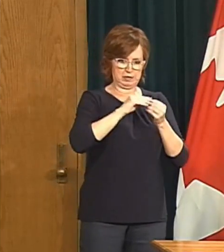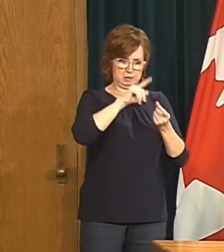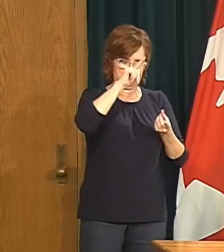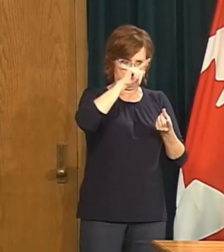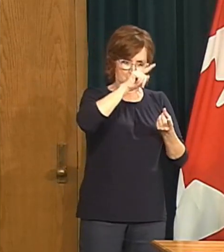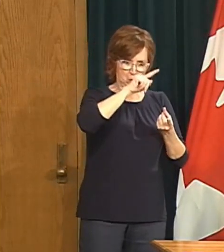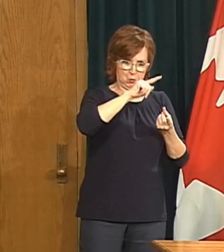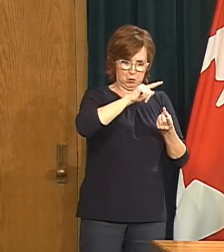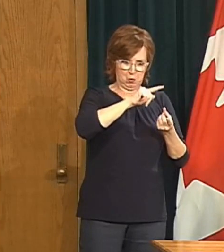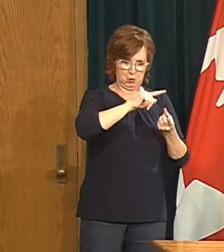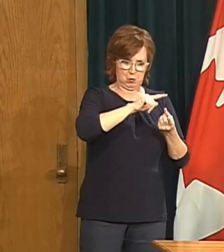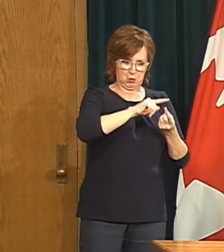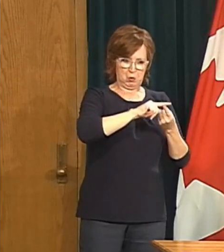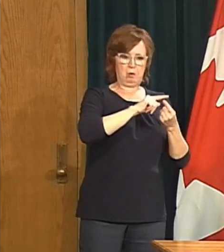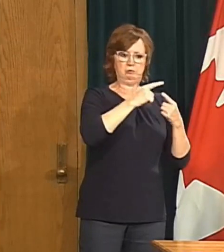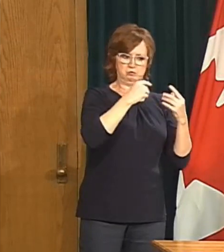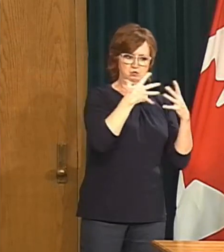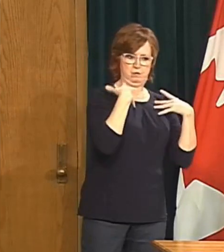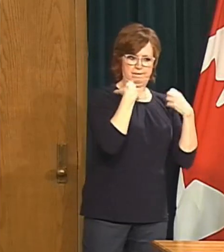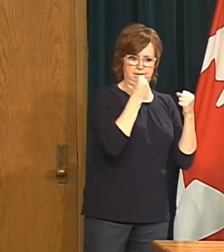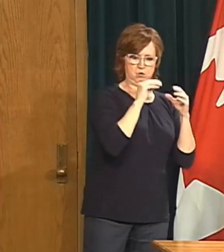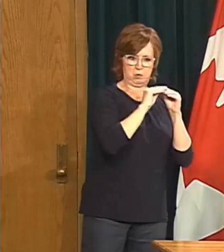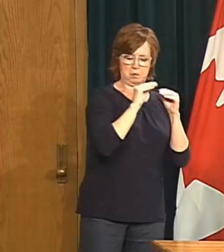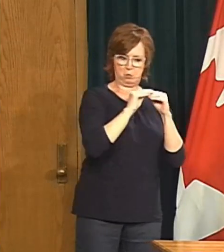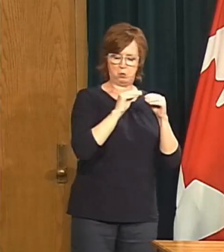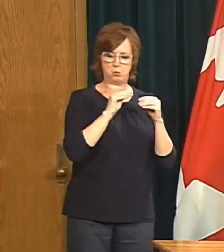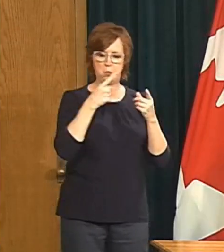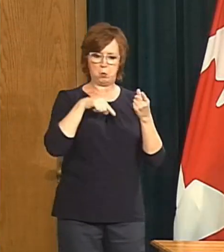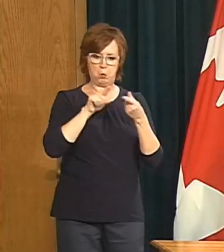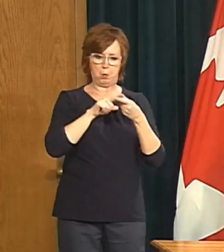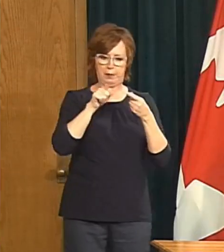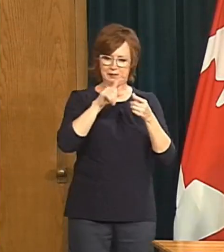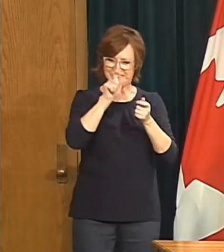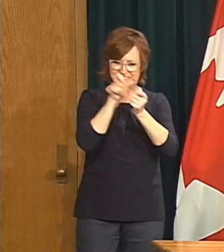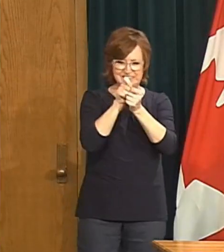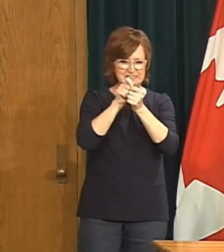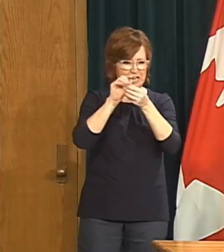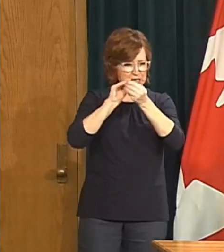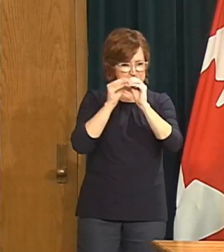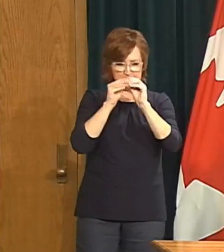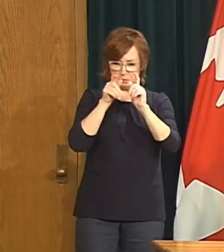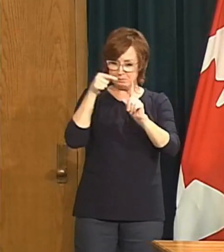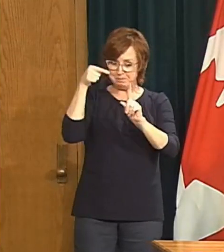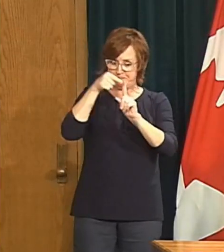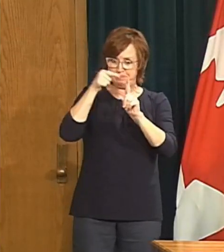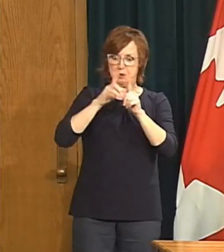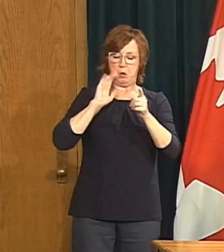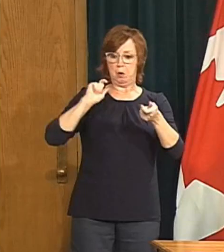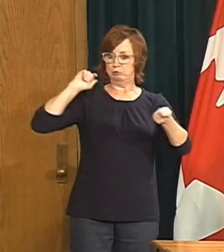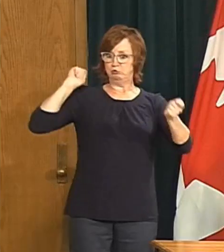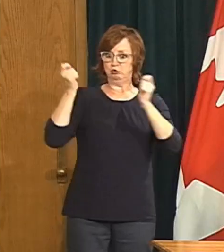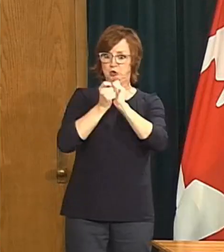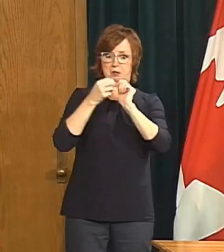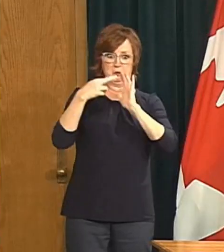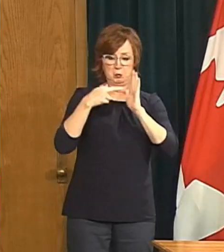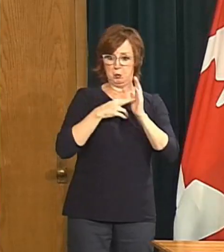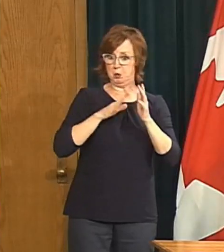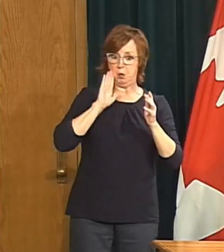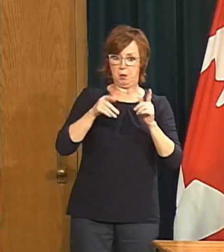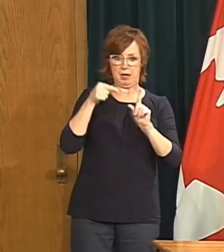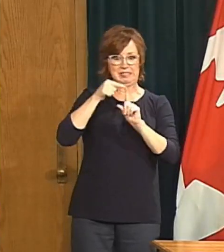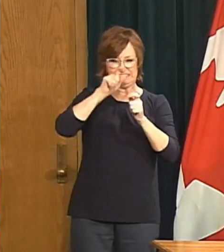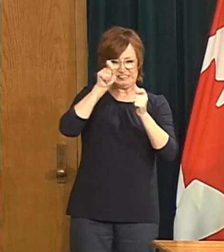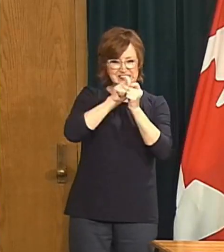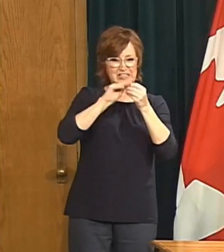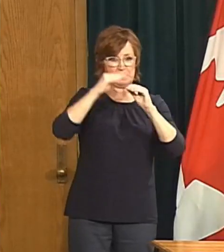to reopen Saskatchewan. Is there a certain benchmark that you want to see? And no specific benchmark, and I'll ask Dr. Shahab to